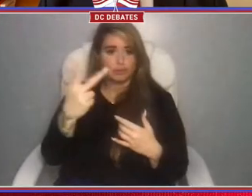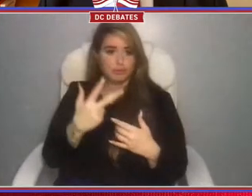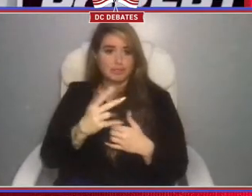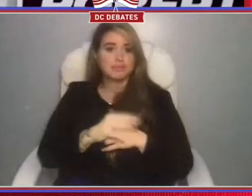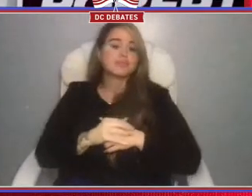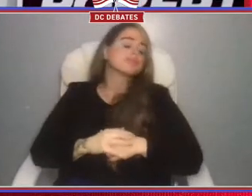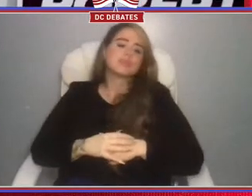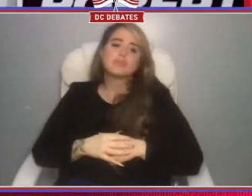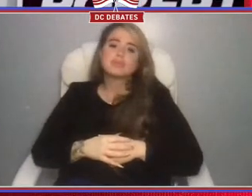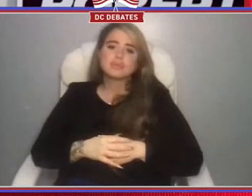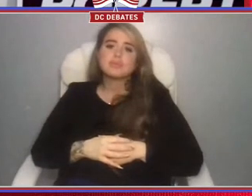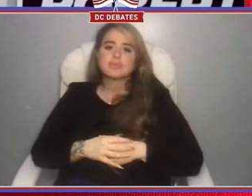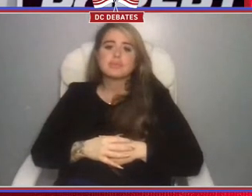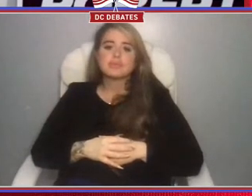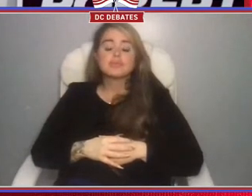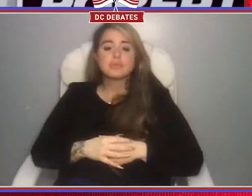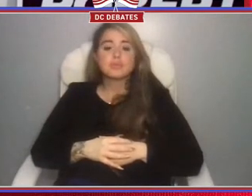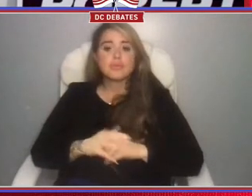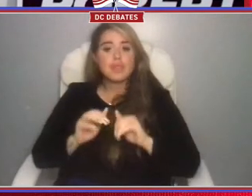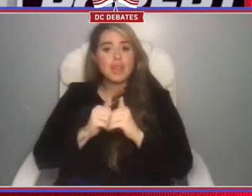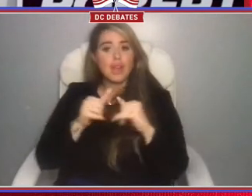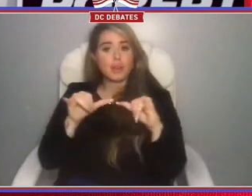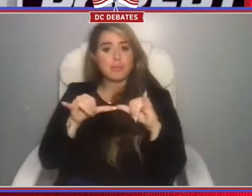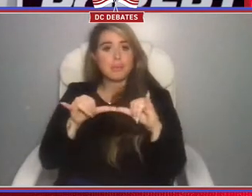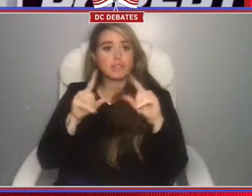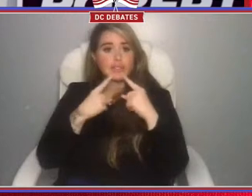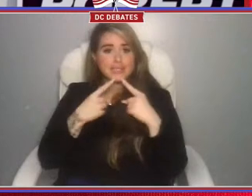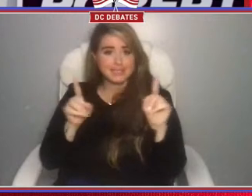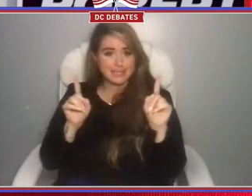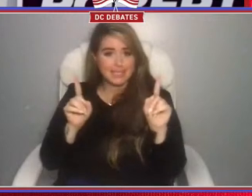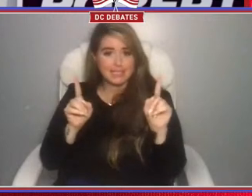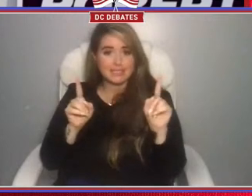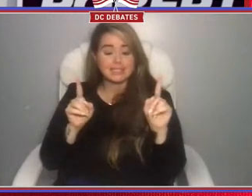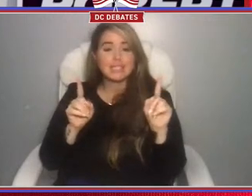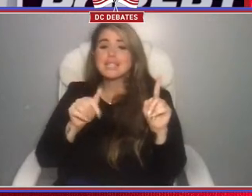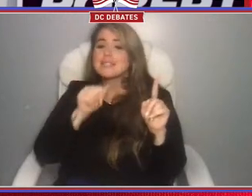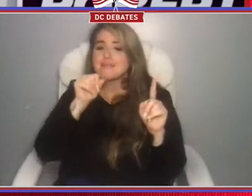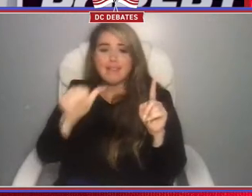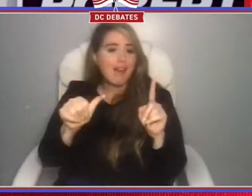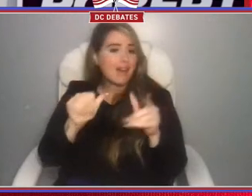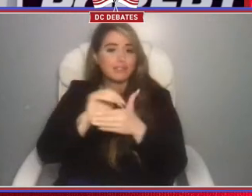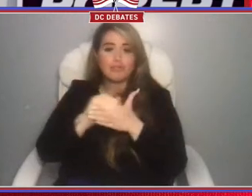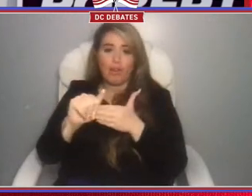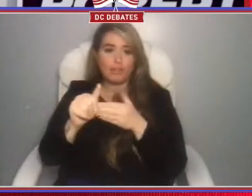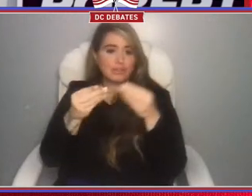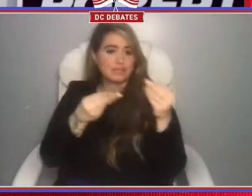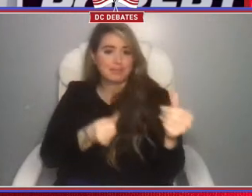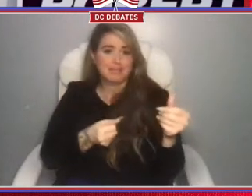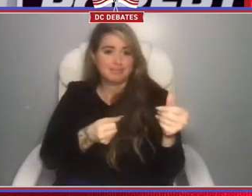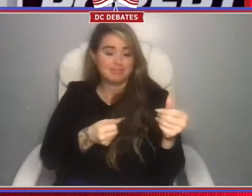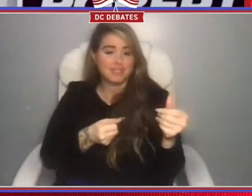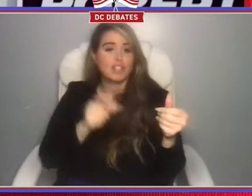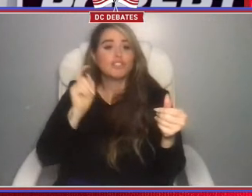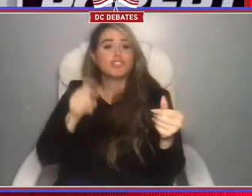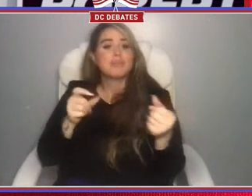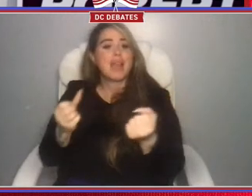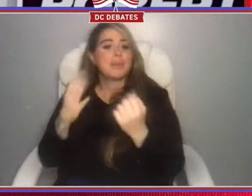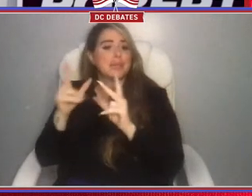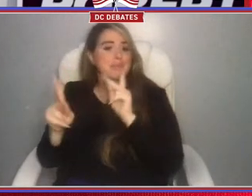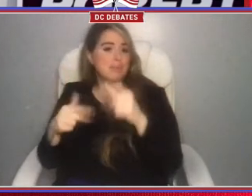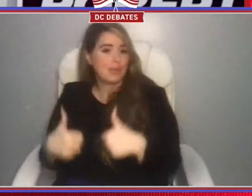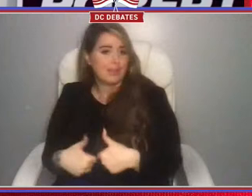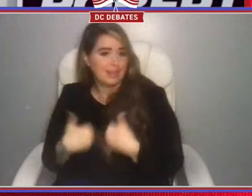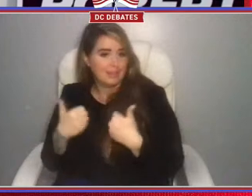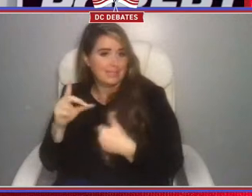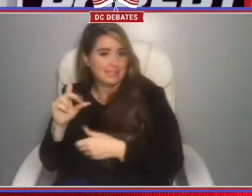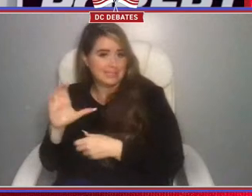The measure of success can't be the amount of that we spend. It has to be the amount of risk that we I think the mayor has a